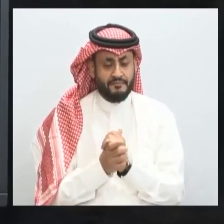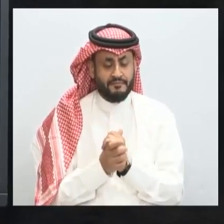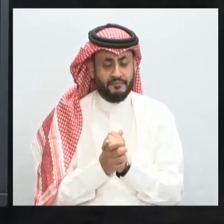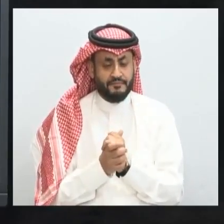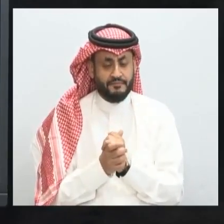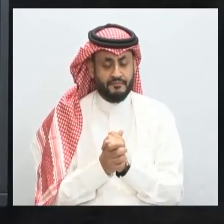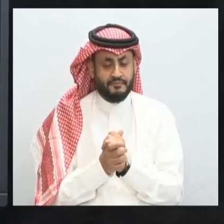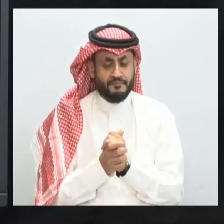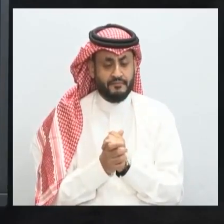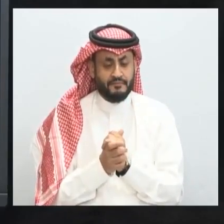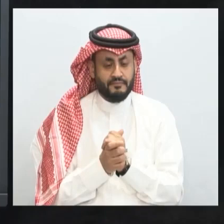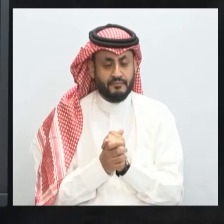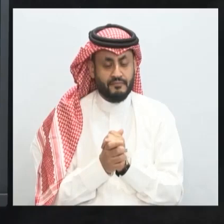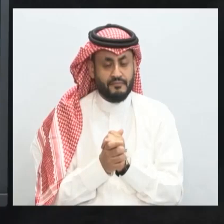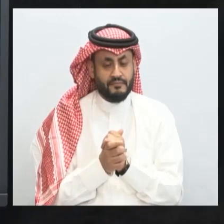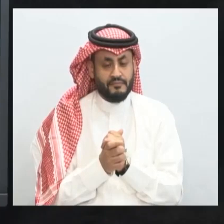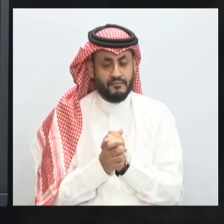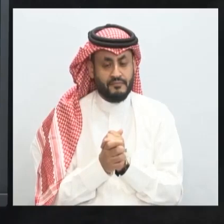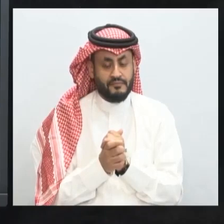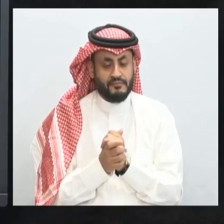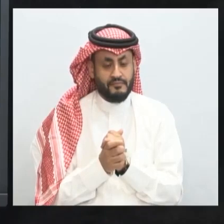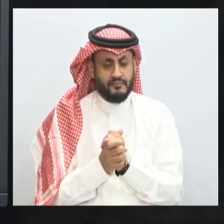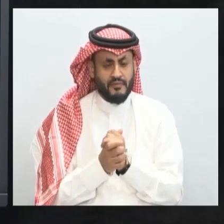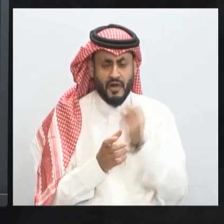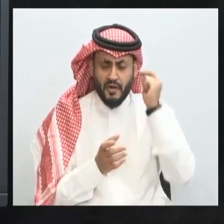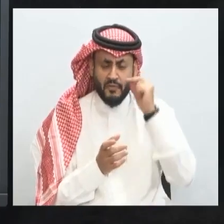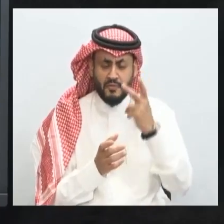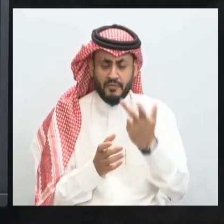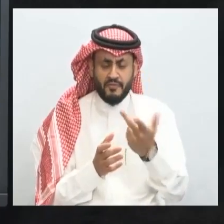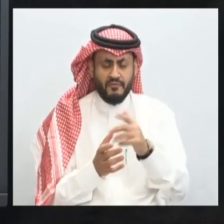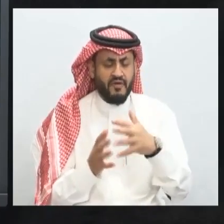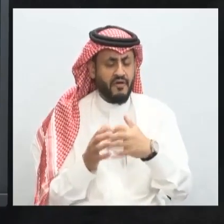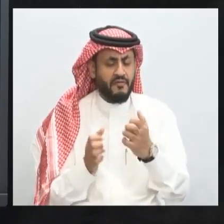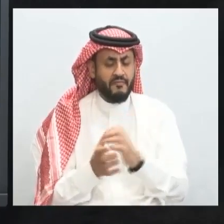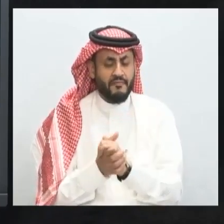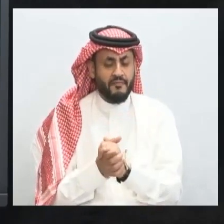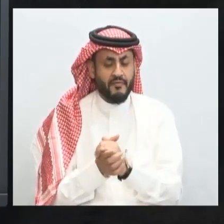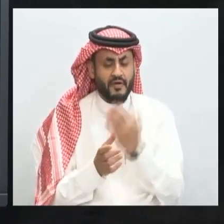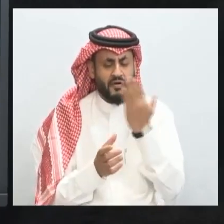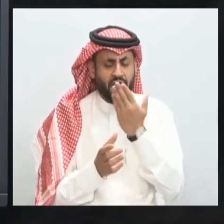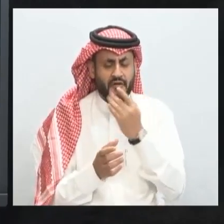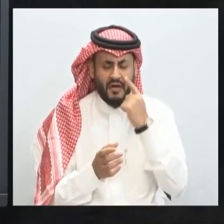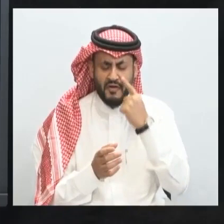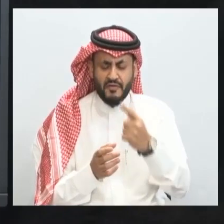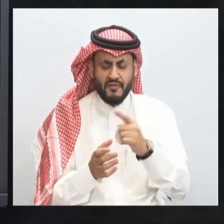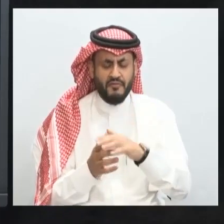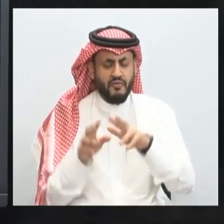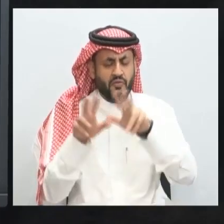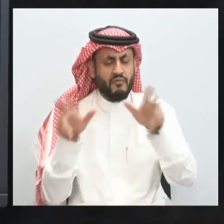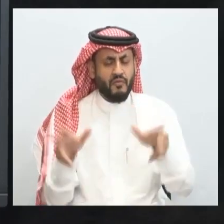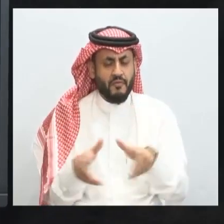waves into space. So what do you understand? You can just read here, check from the content.